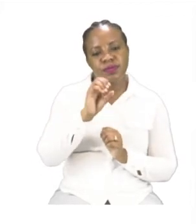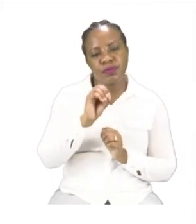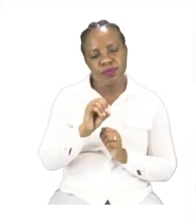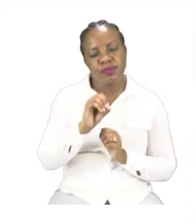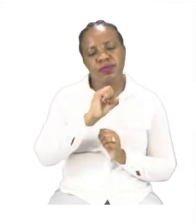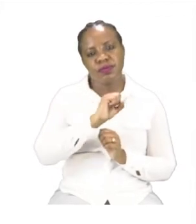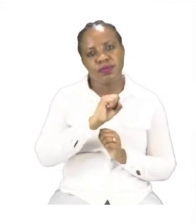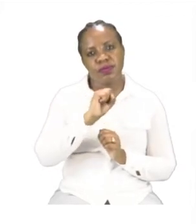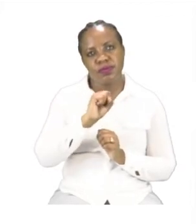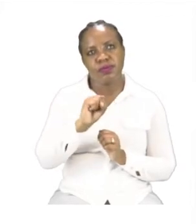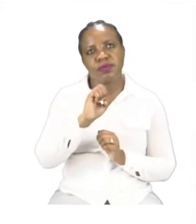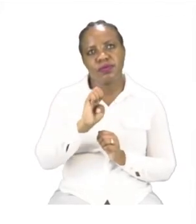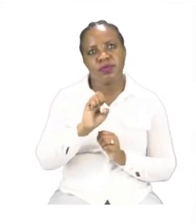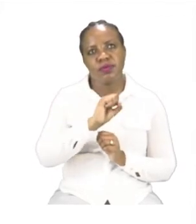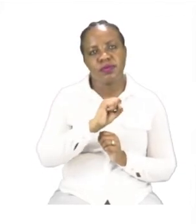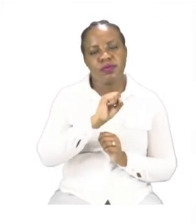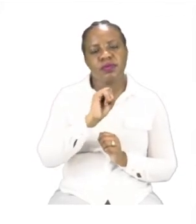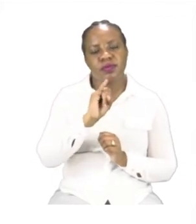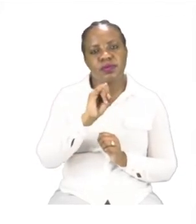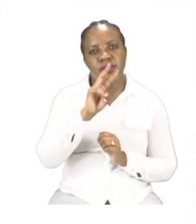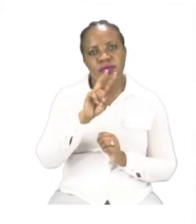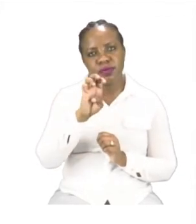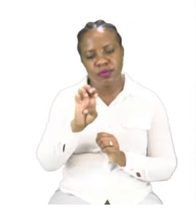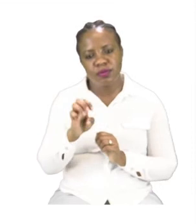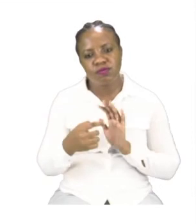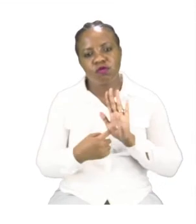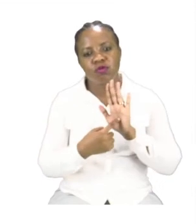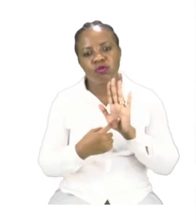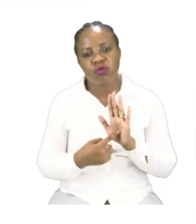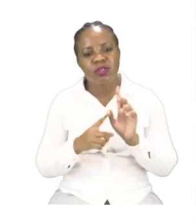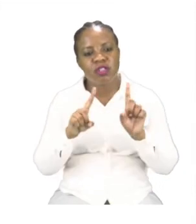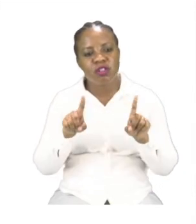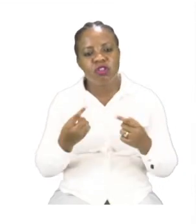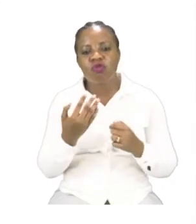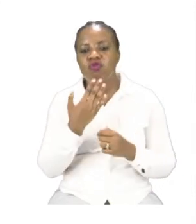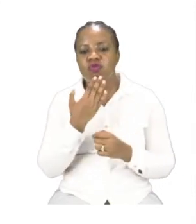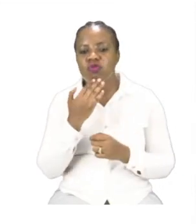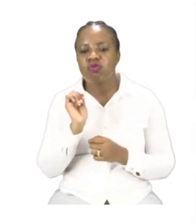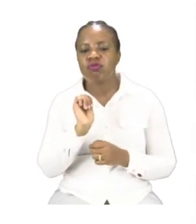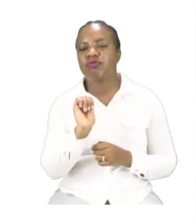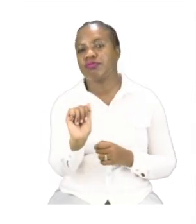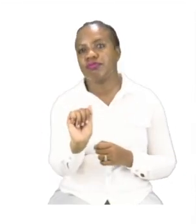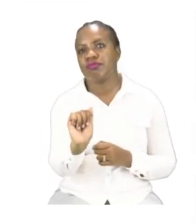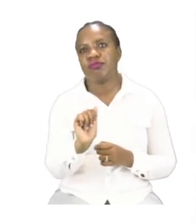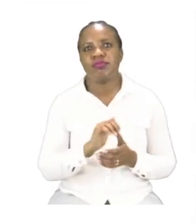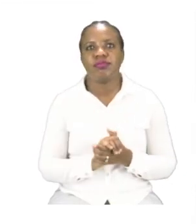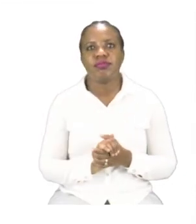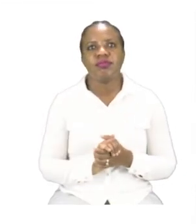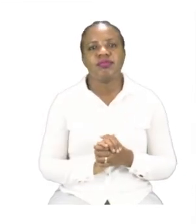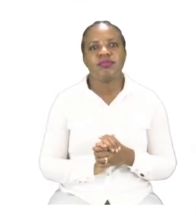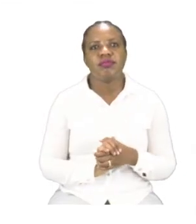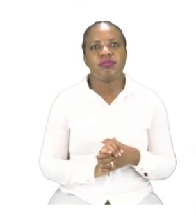ownership. Who owns what? Now, in our sentences, they have given you a block for you